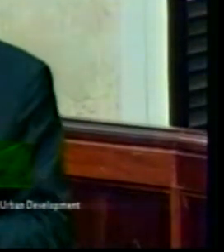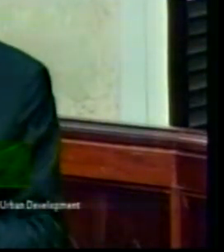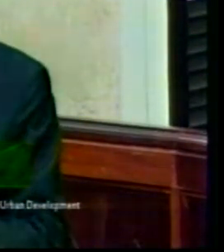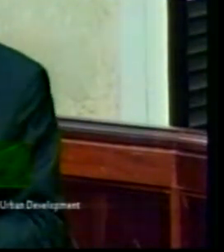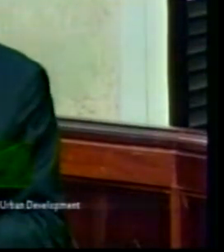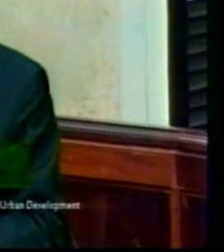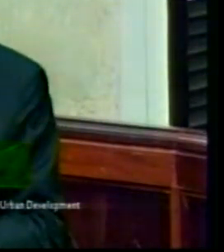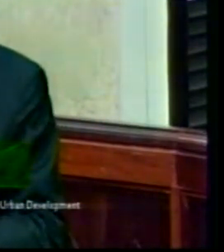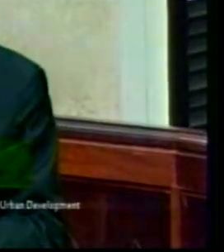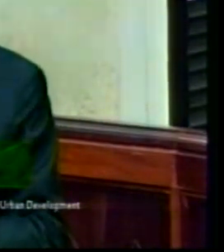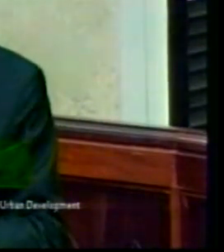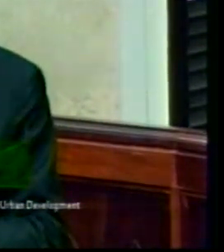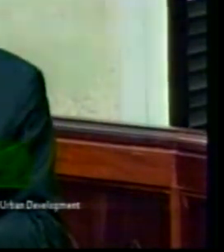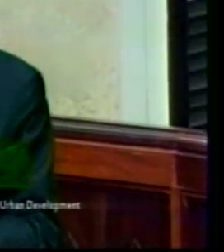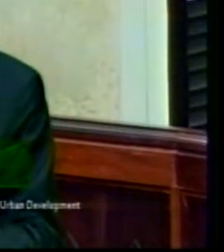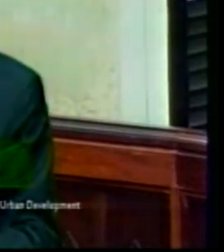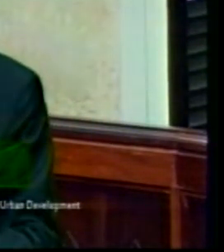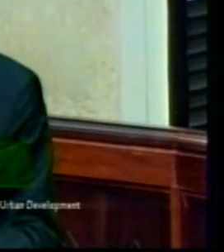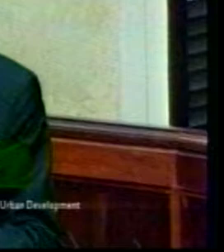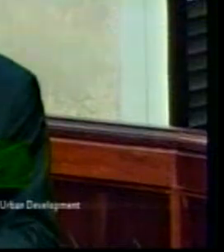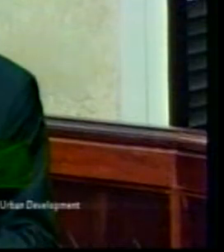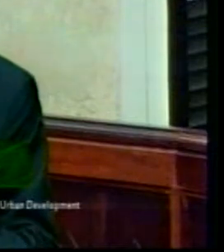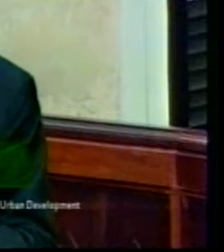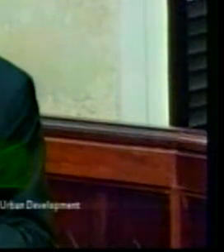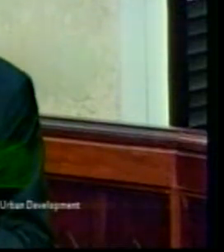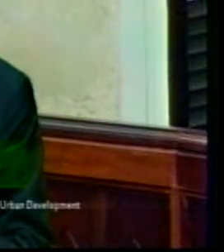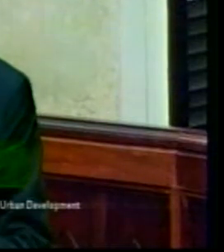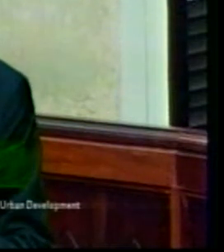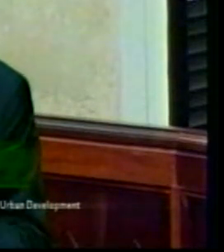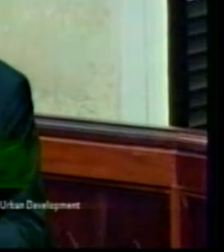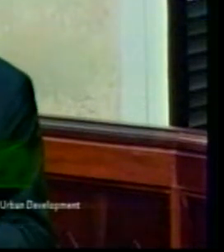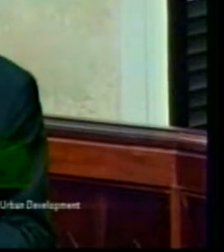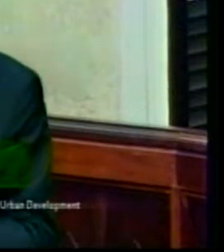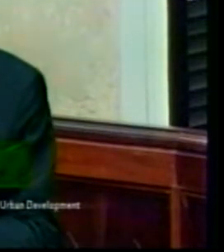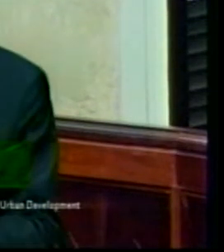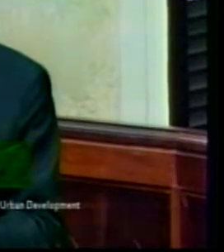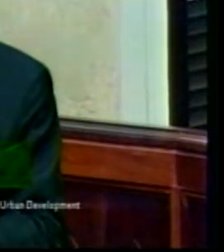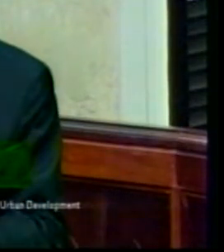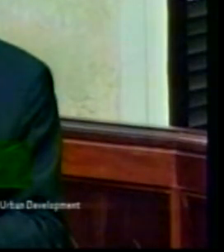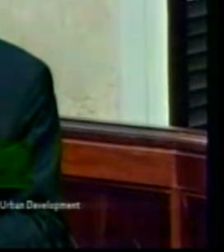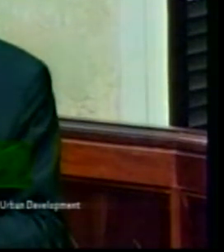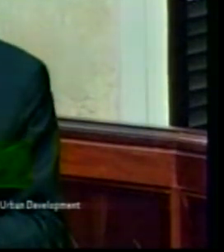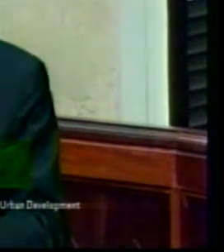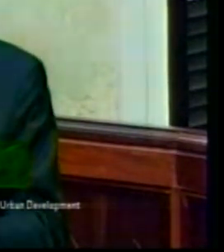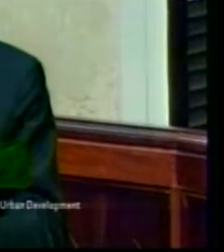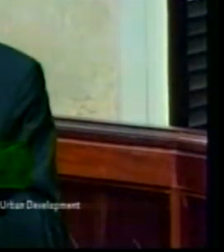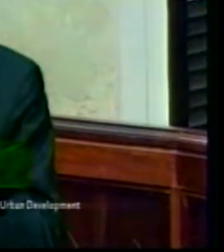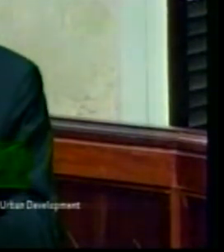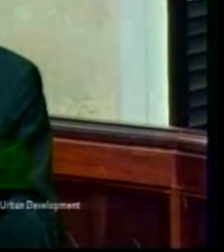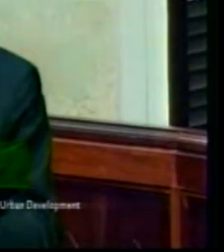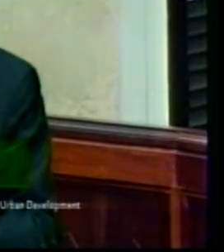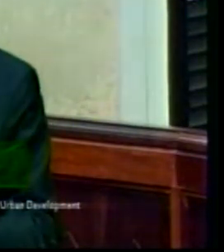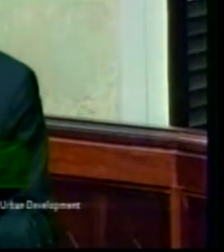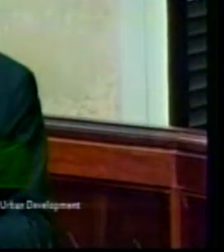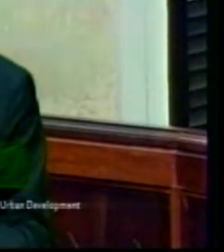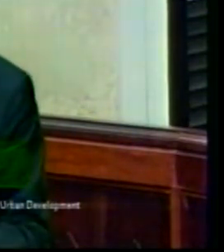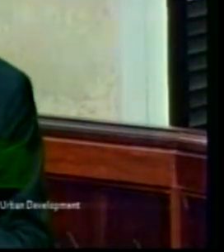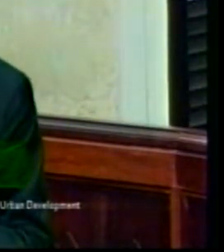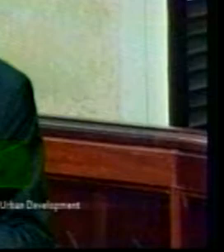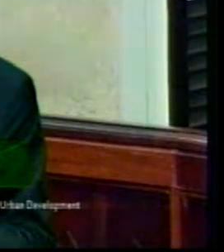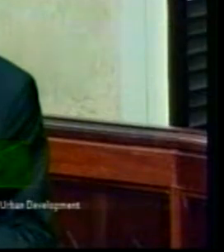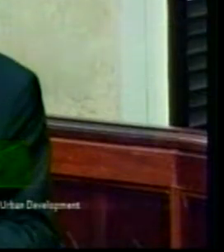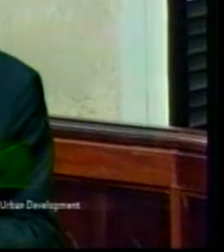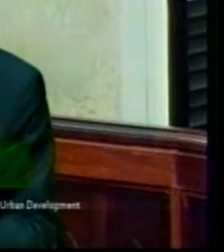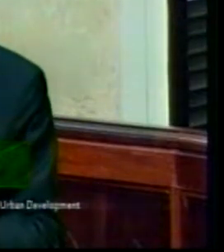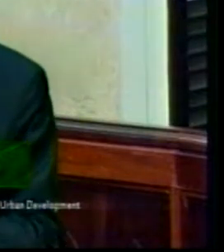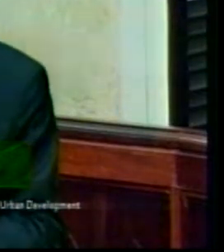that corrective action continues to be taken and that a substantial dent would